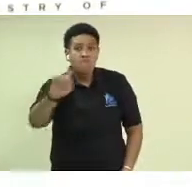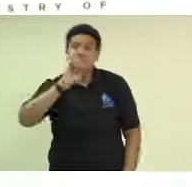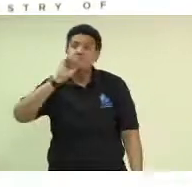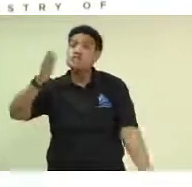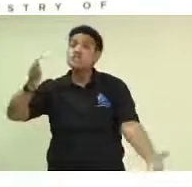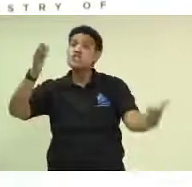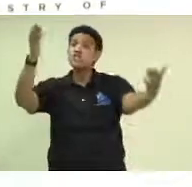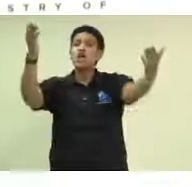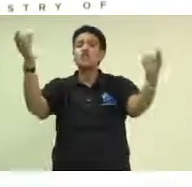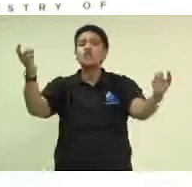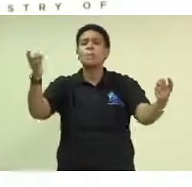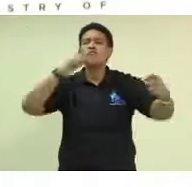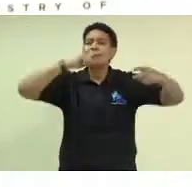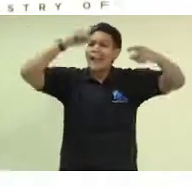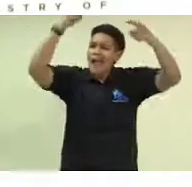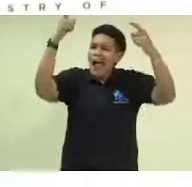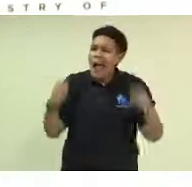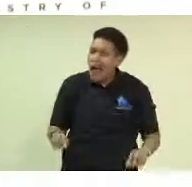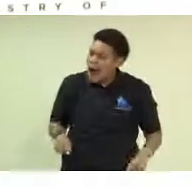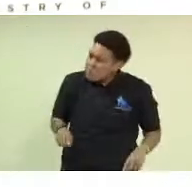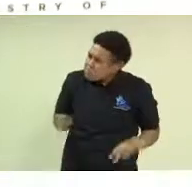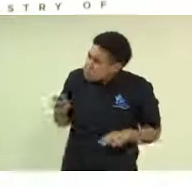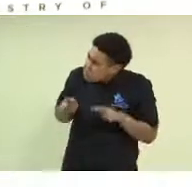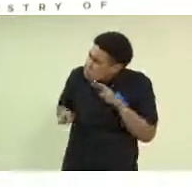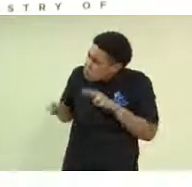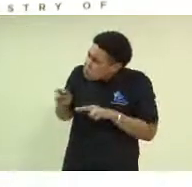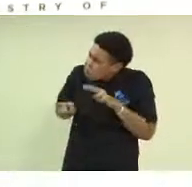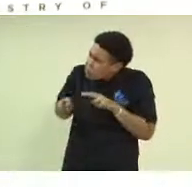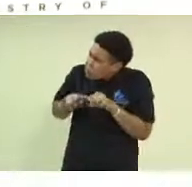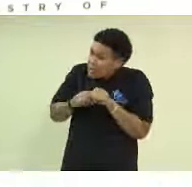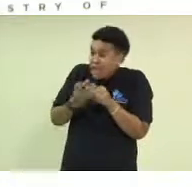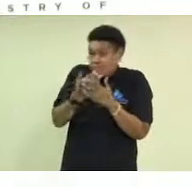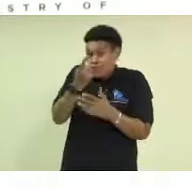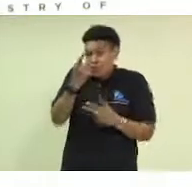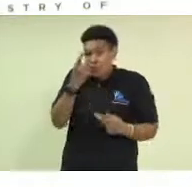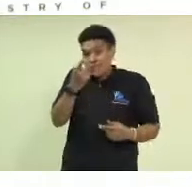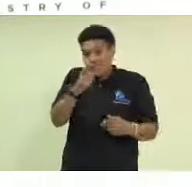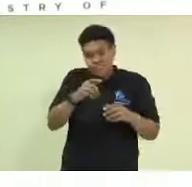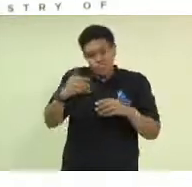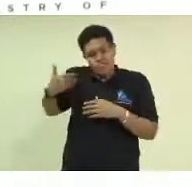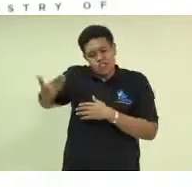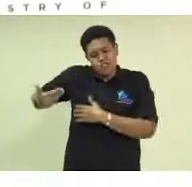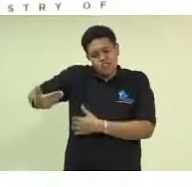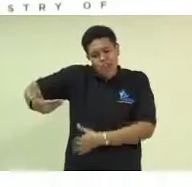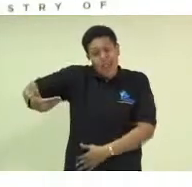something is happening which would have started before you see the trend, and therefore